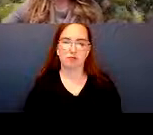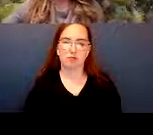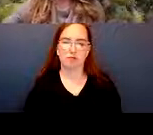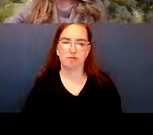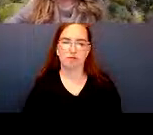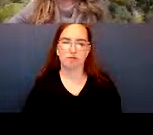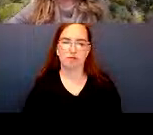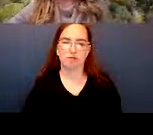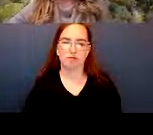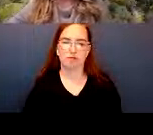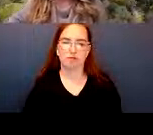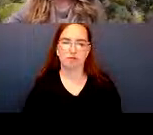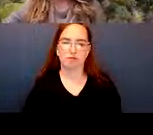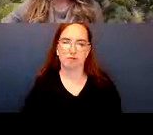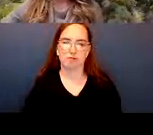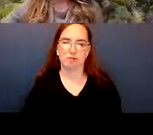All right.